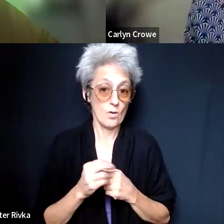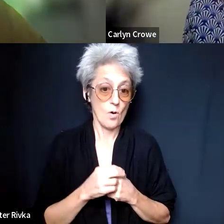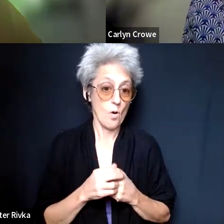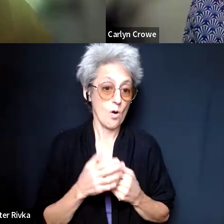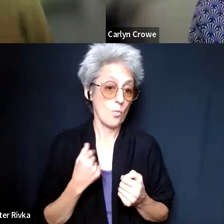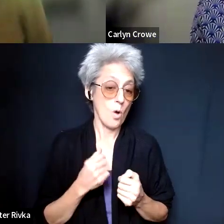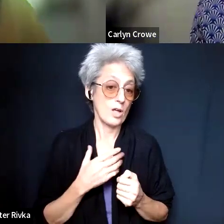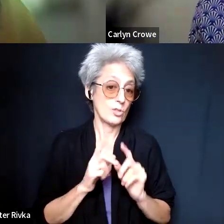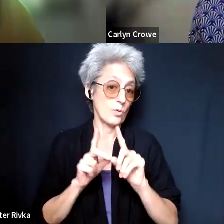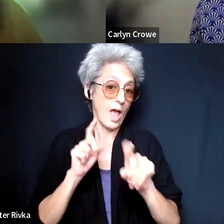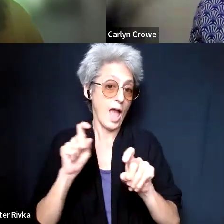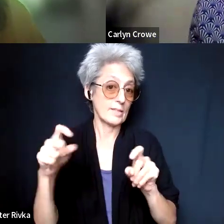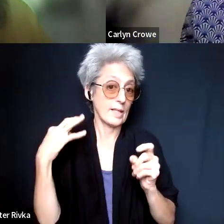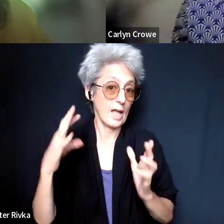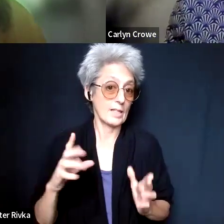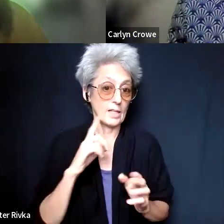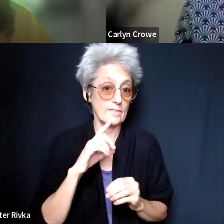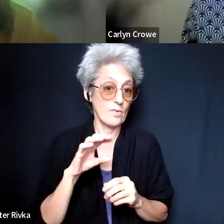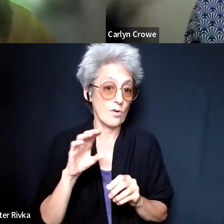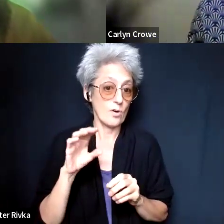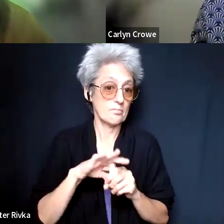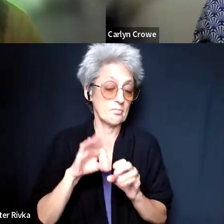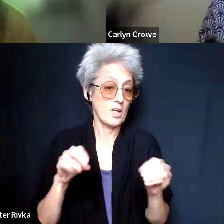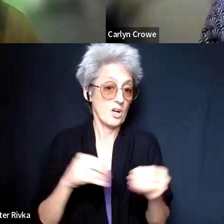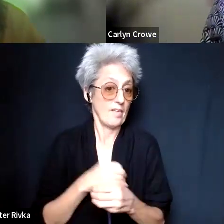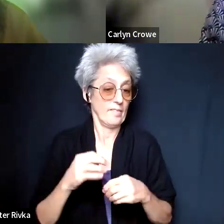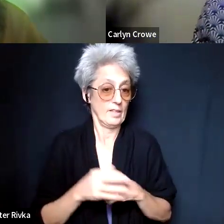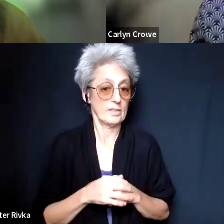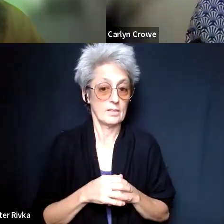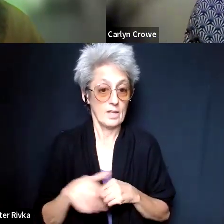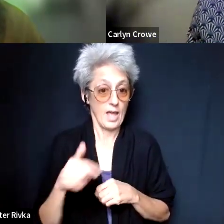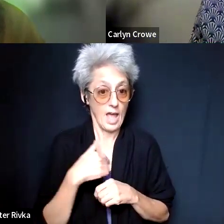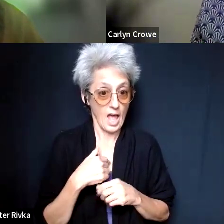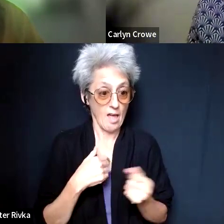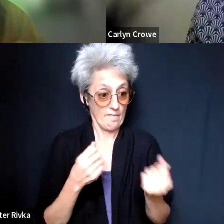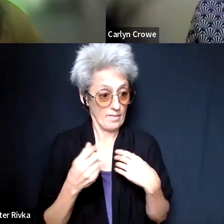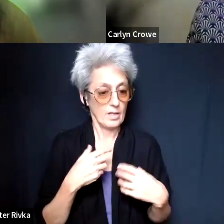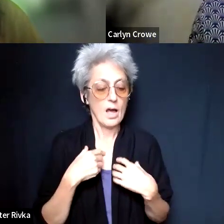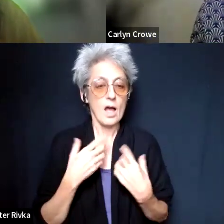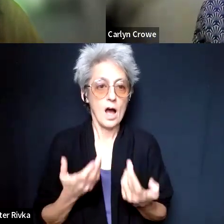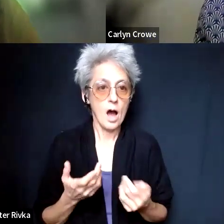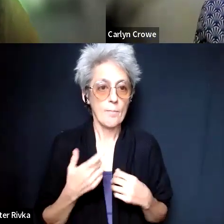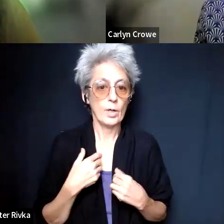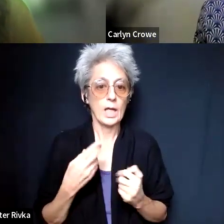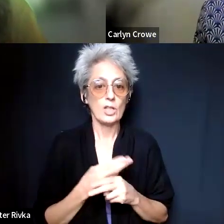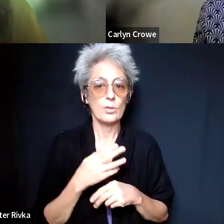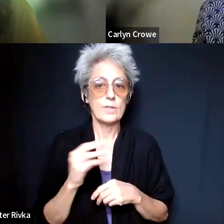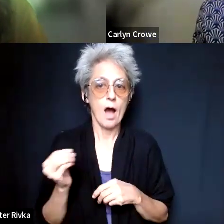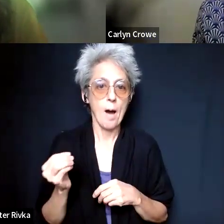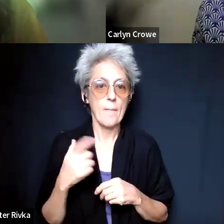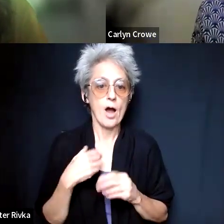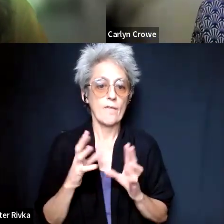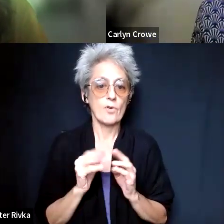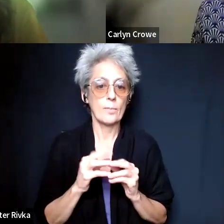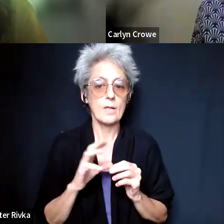asking candidates for office, because we can also use those in our forums and in other